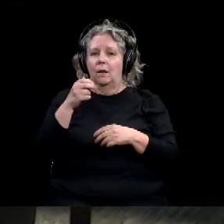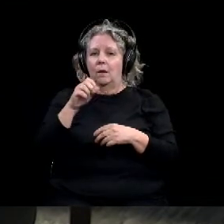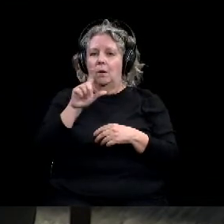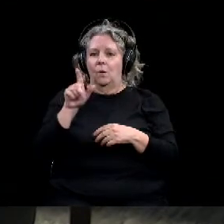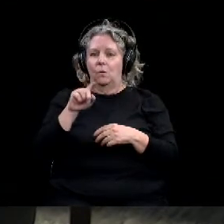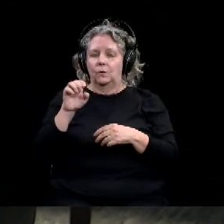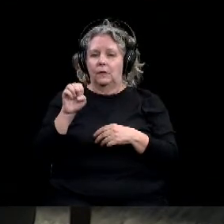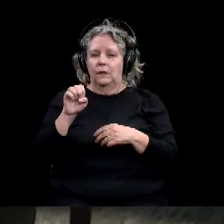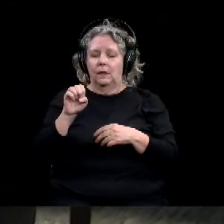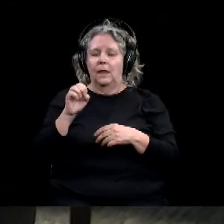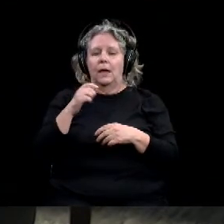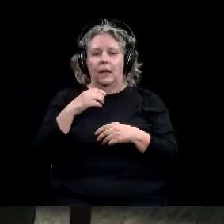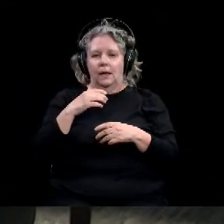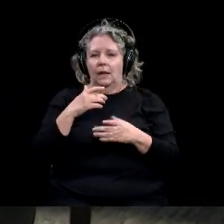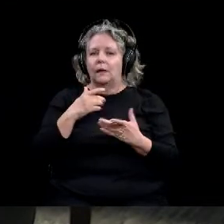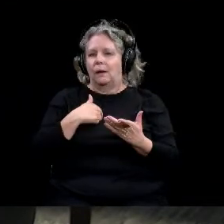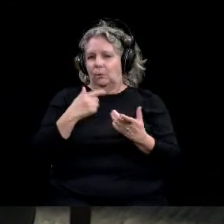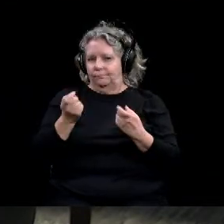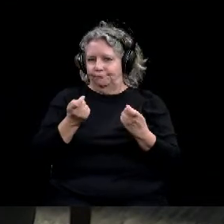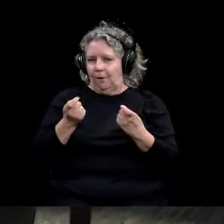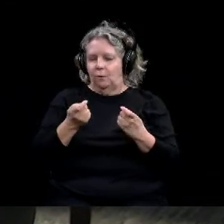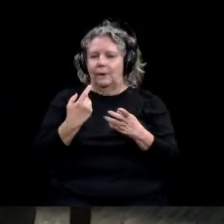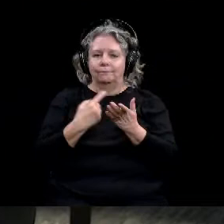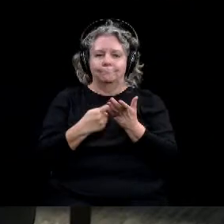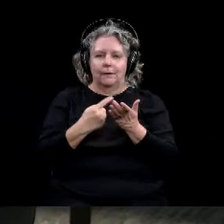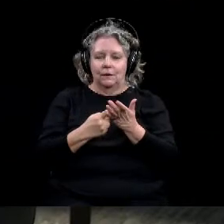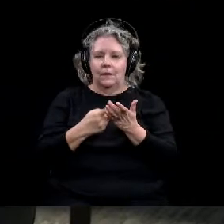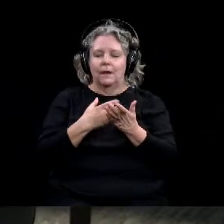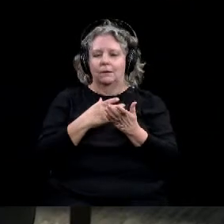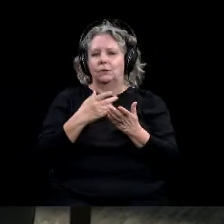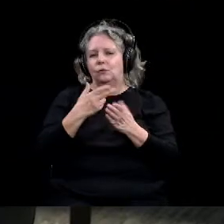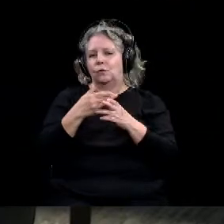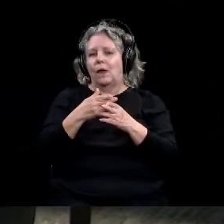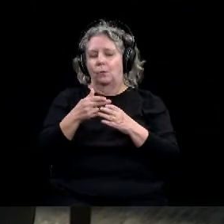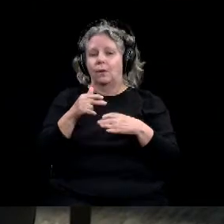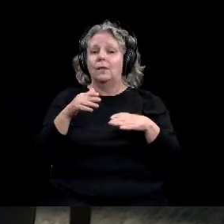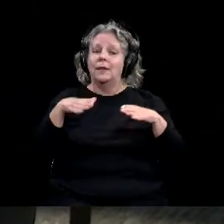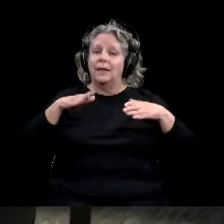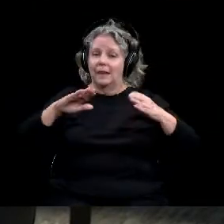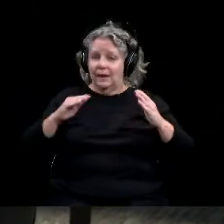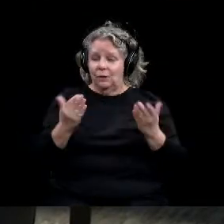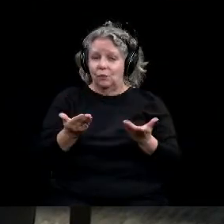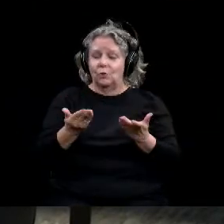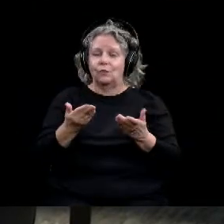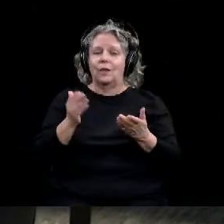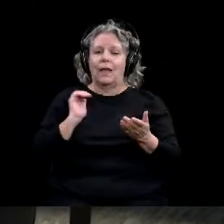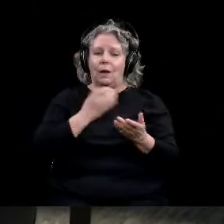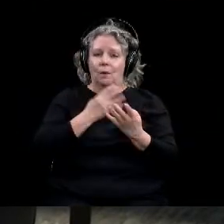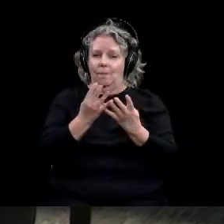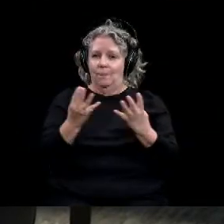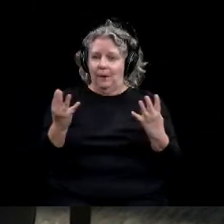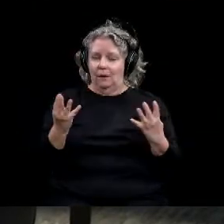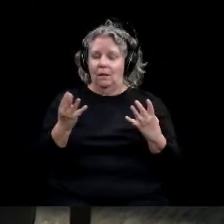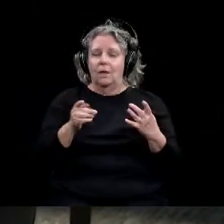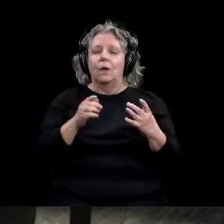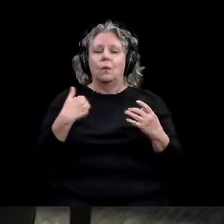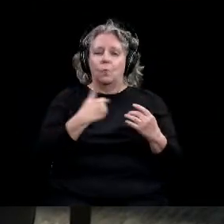that we are inserting an American Sign Language translation for those persons. We're also providing recording a complete